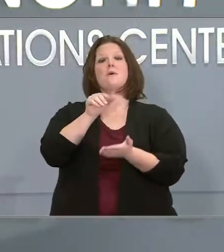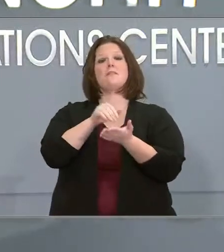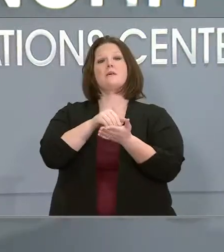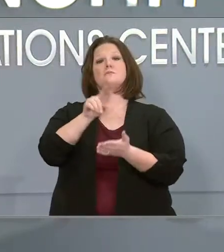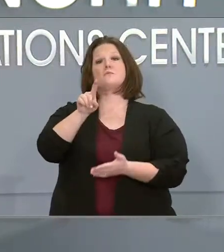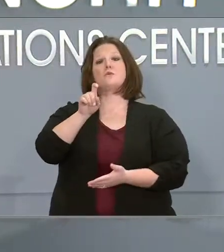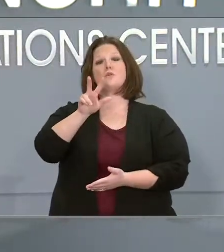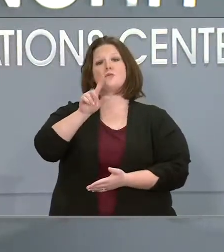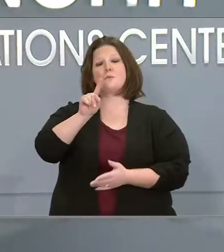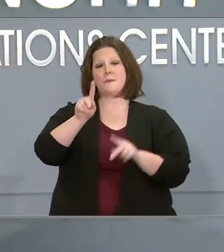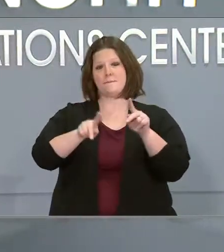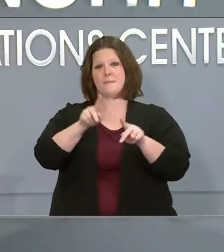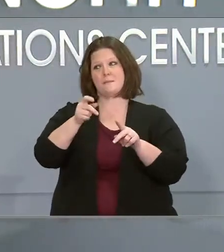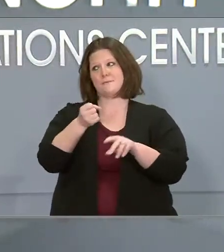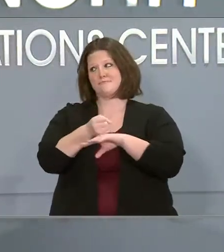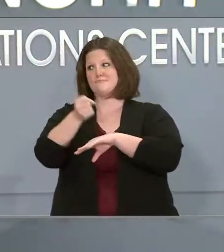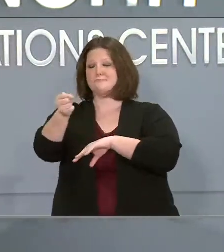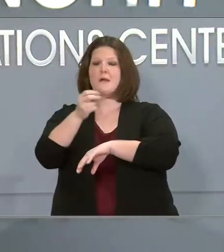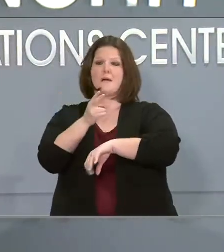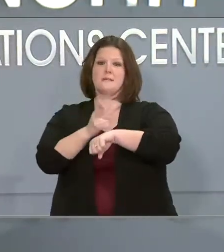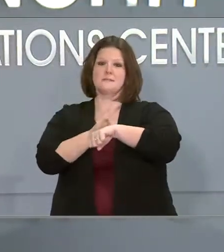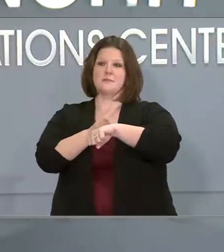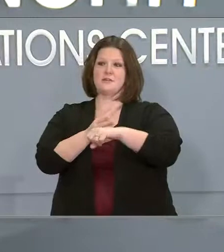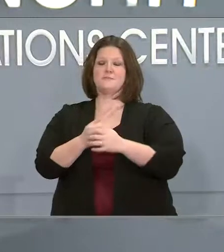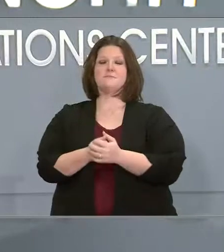1,131 people in the hospital, and